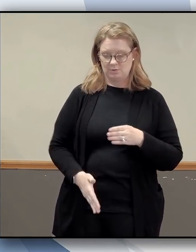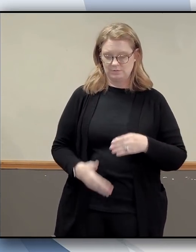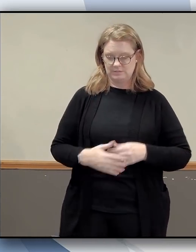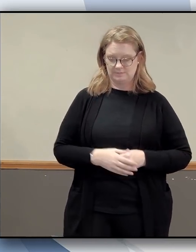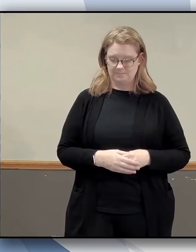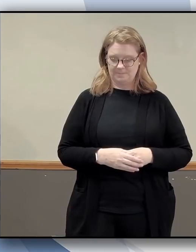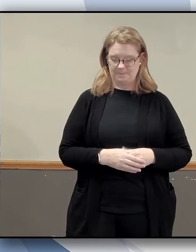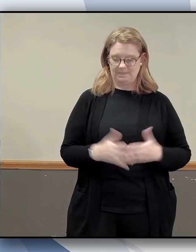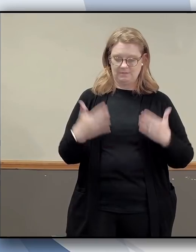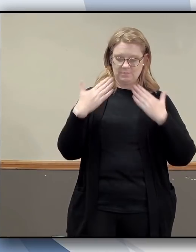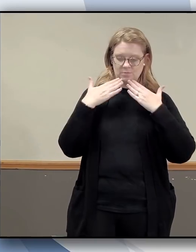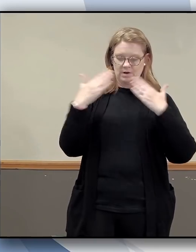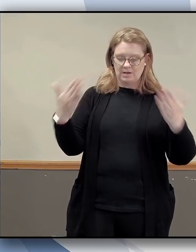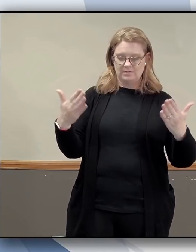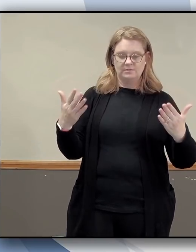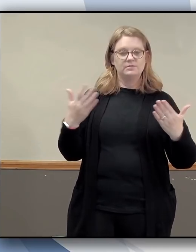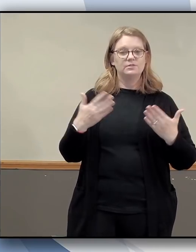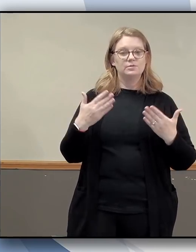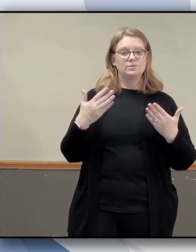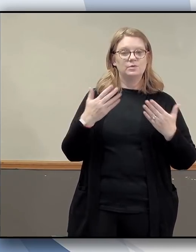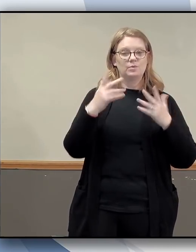with a gratitude quote for today,